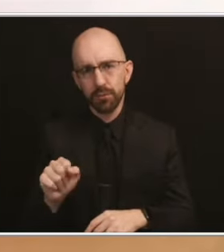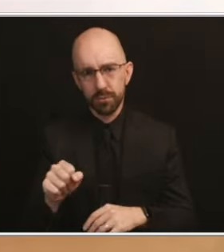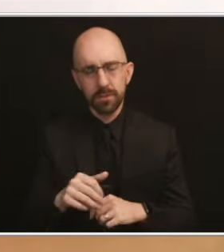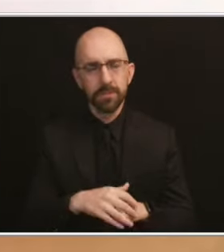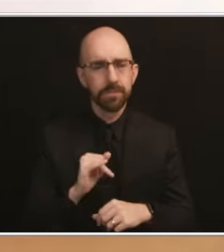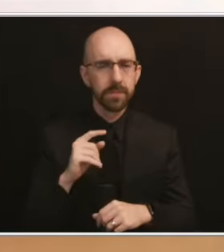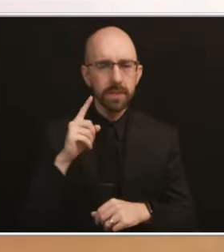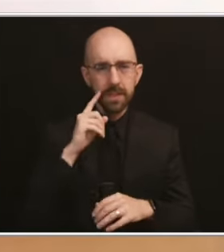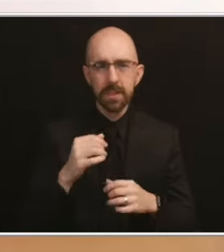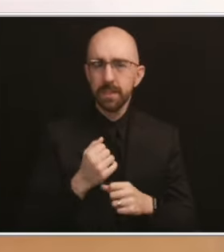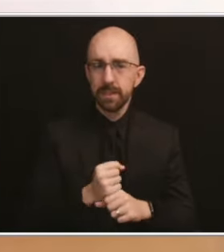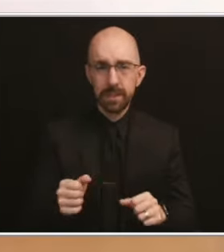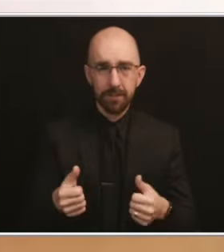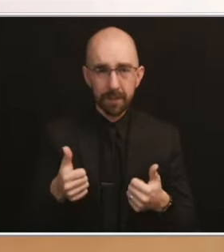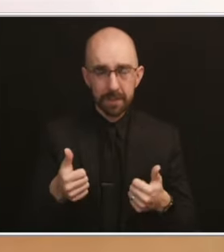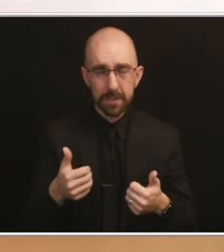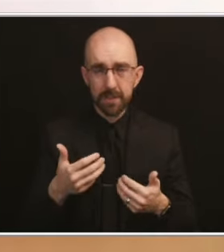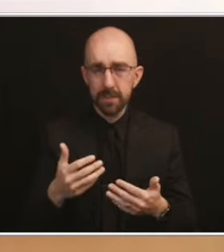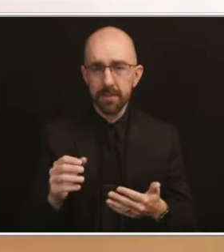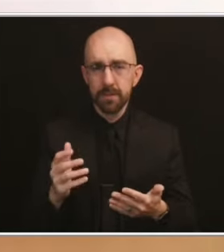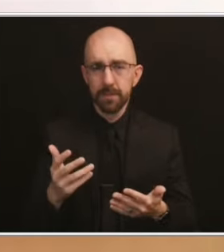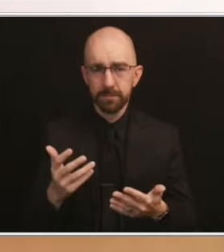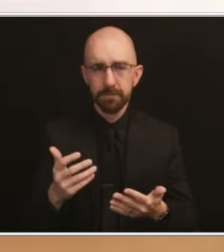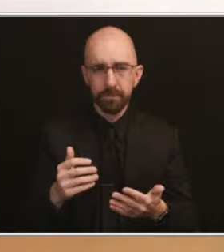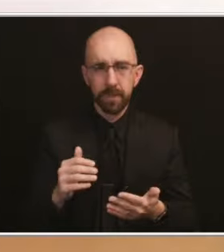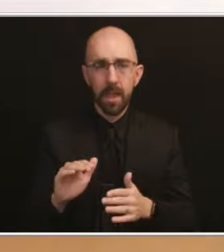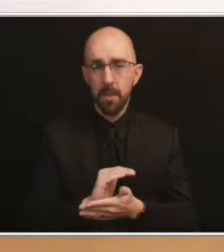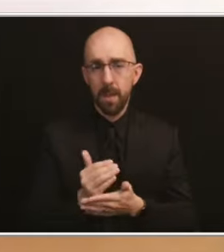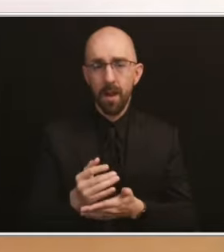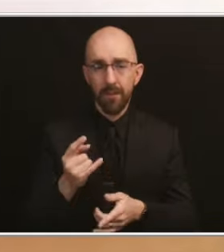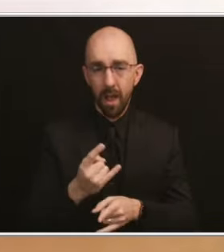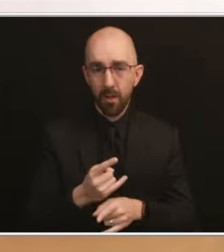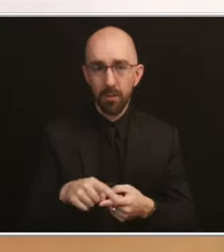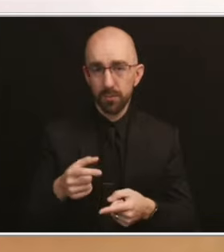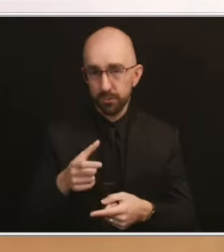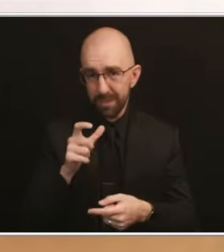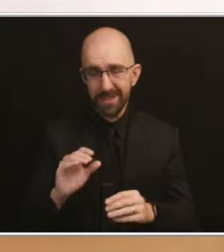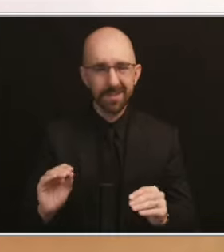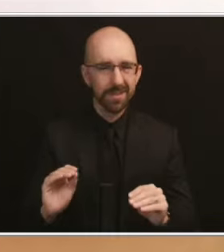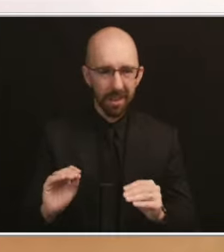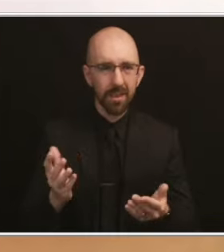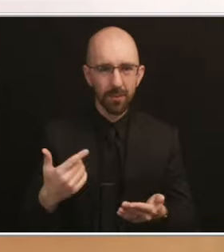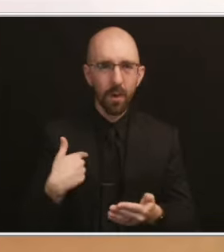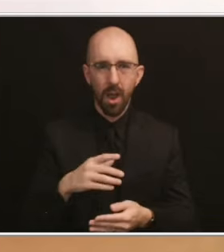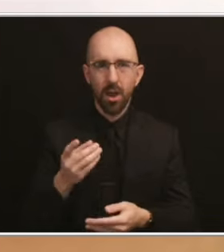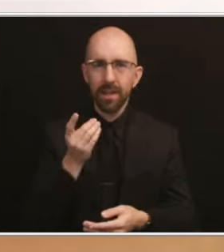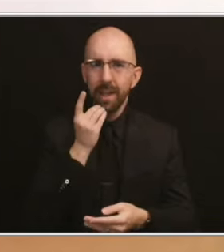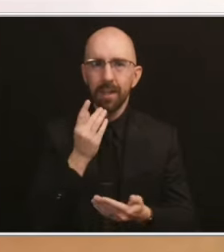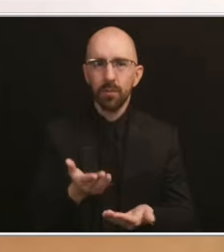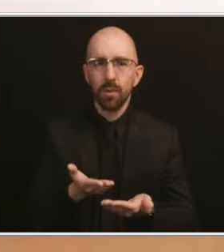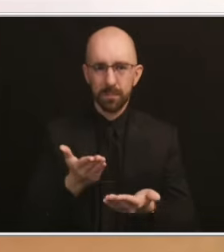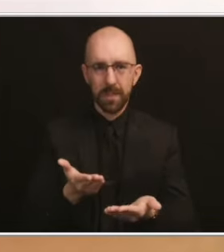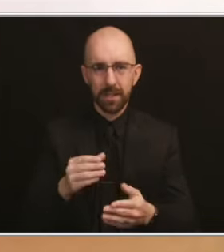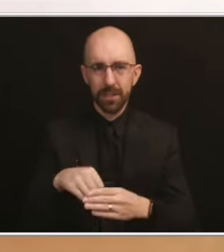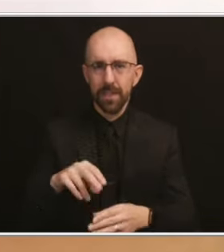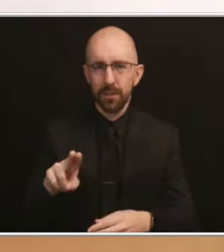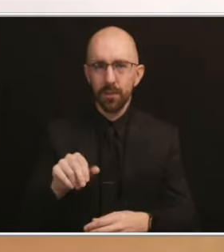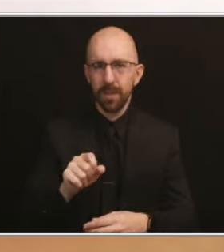think the safest amount of alcohol to be consumed is none, and that's what our dietary recommendations in the United States are.